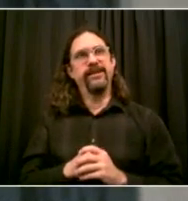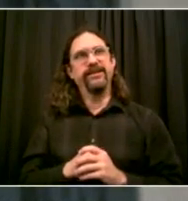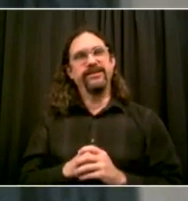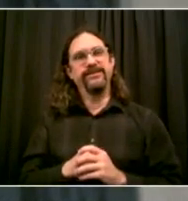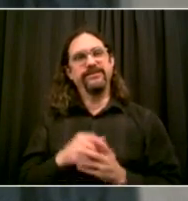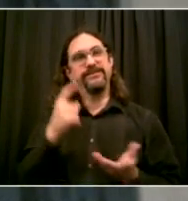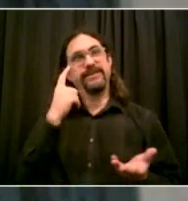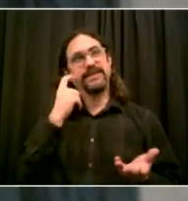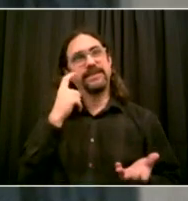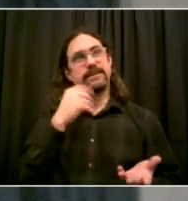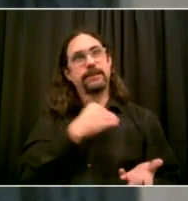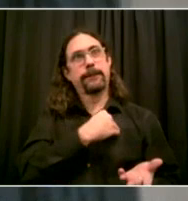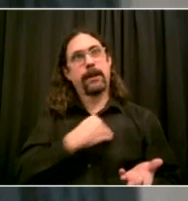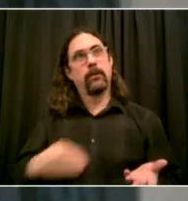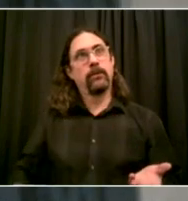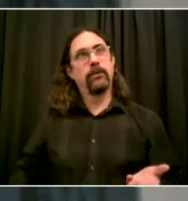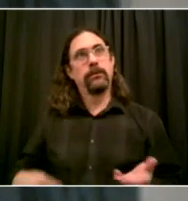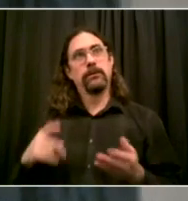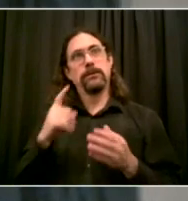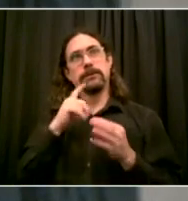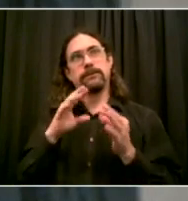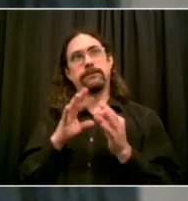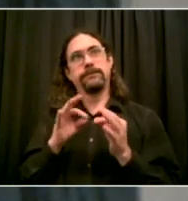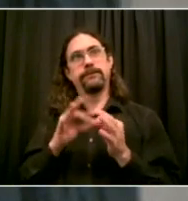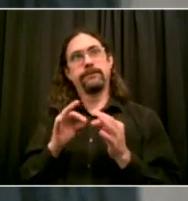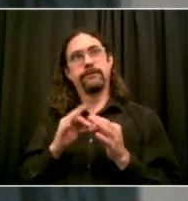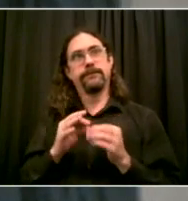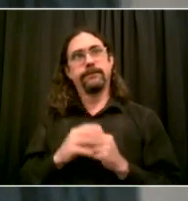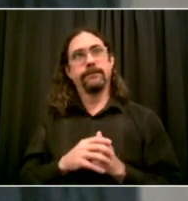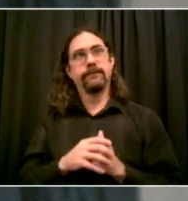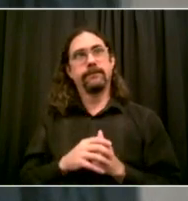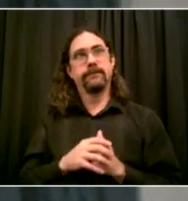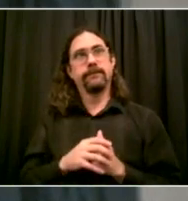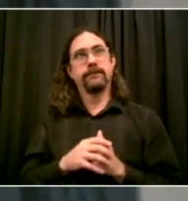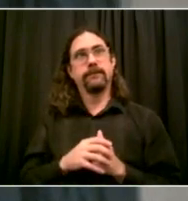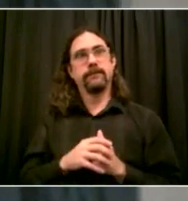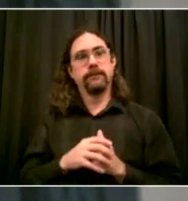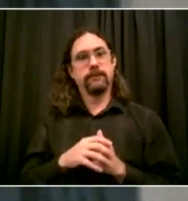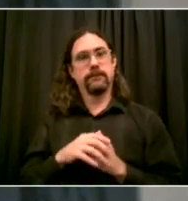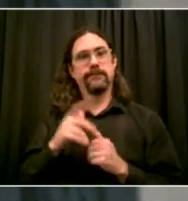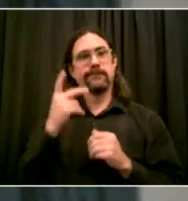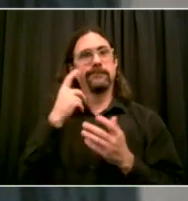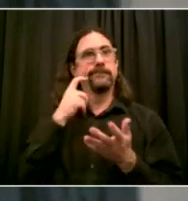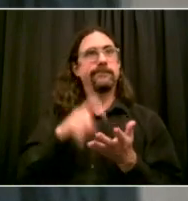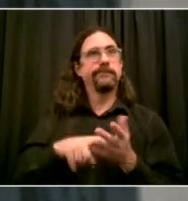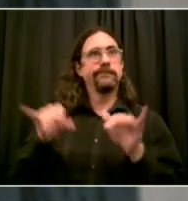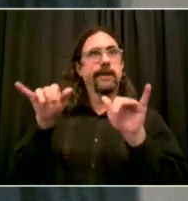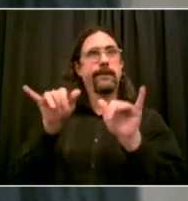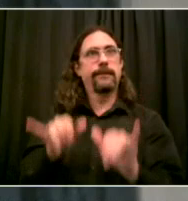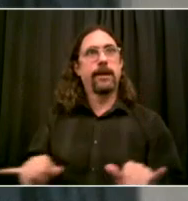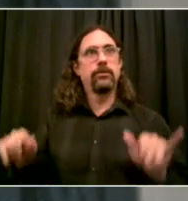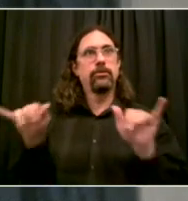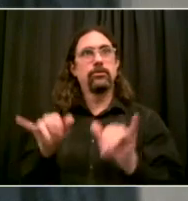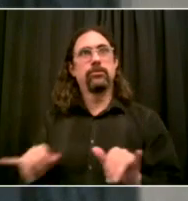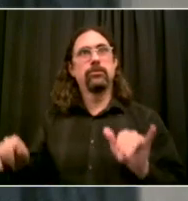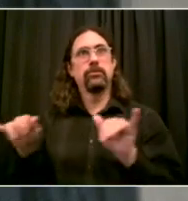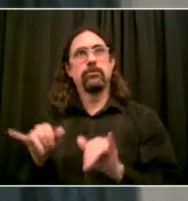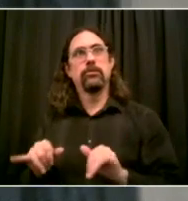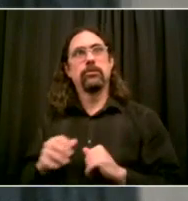to patterns, understanding sustained increases over time, which are more worrisome